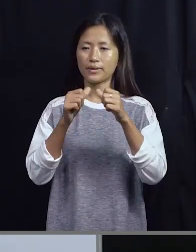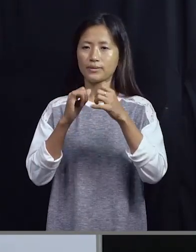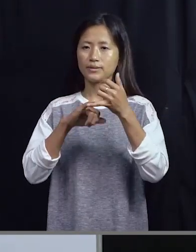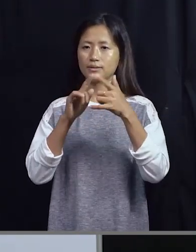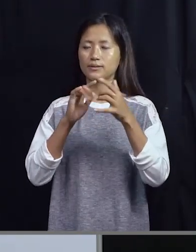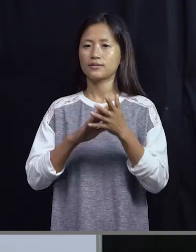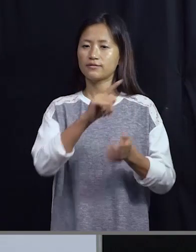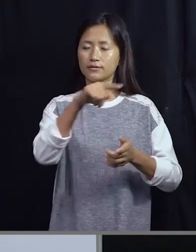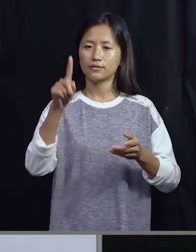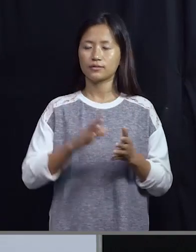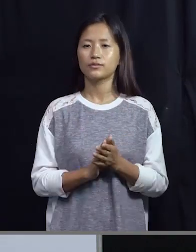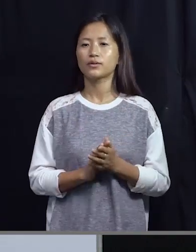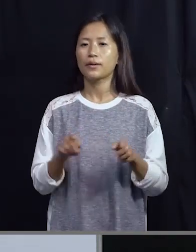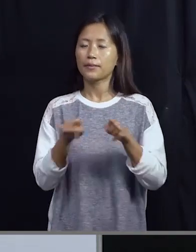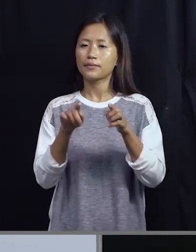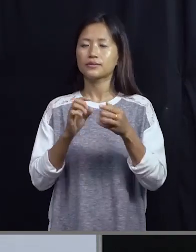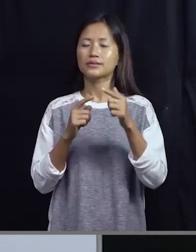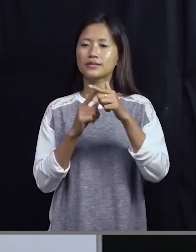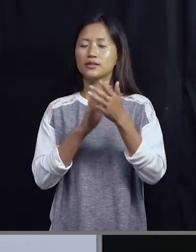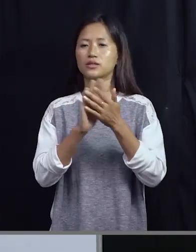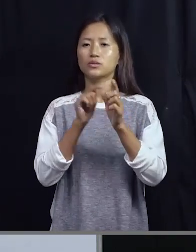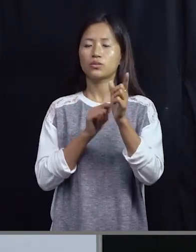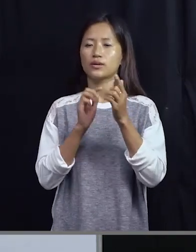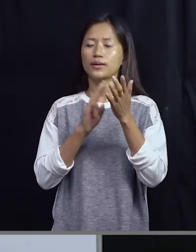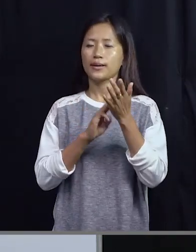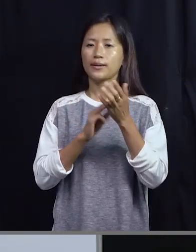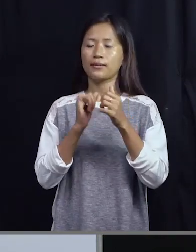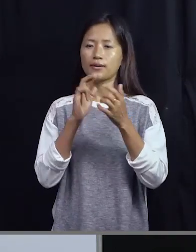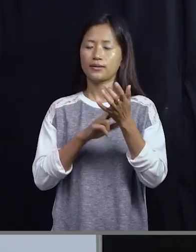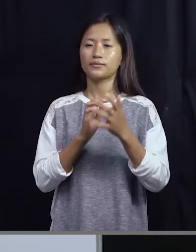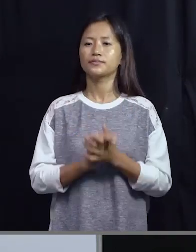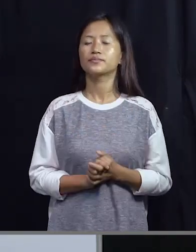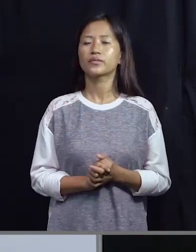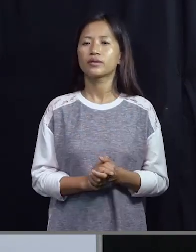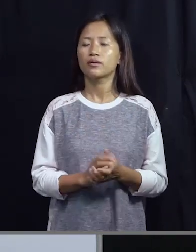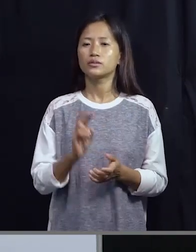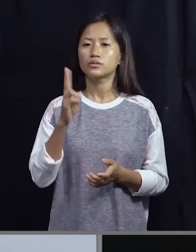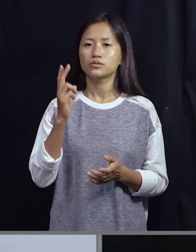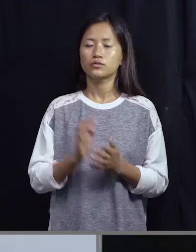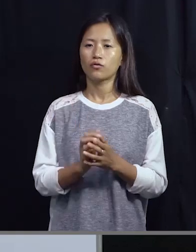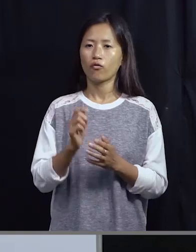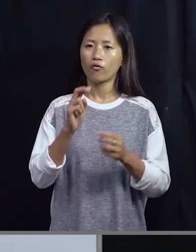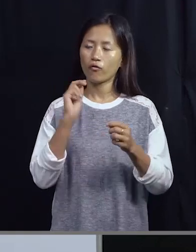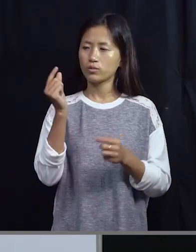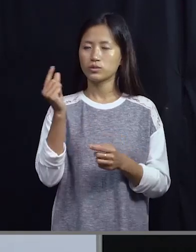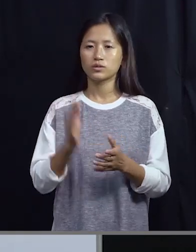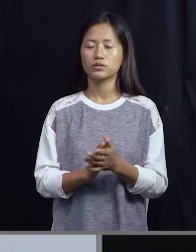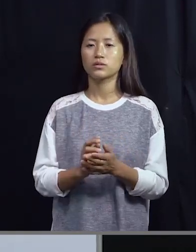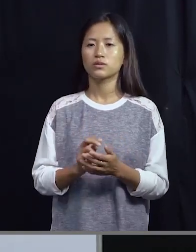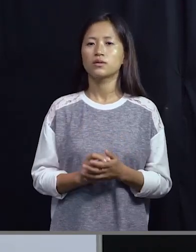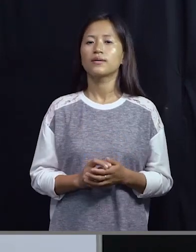base, adenine, which pairs with thymine. So this DNA polymerase has got two functions, endonucleus